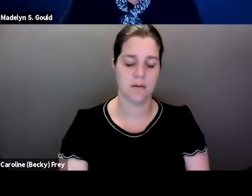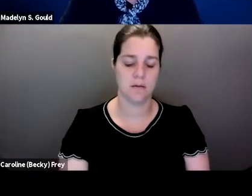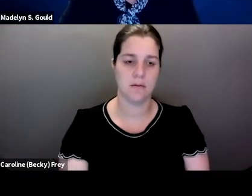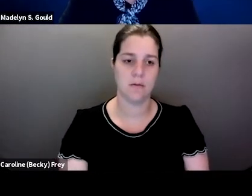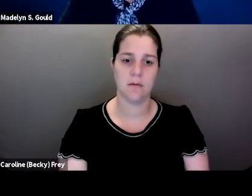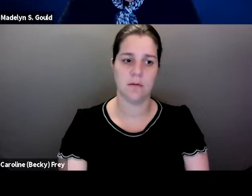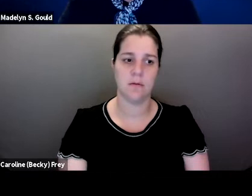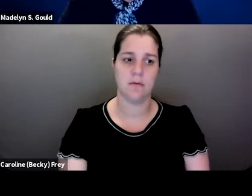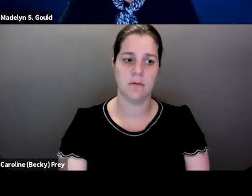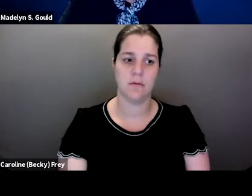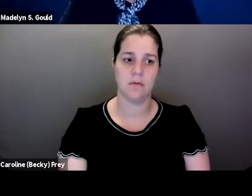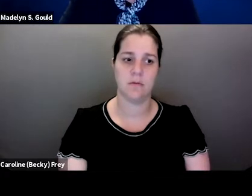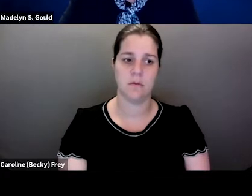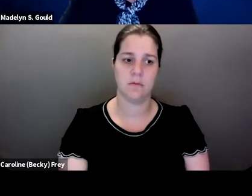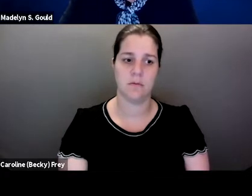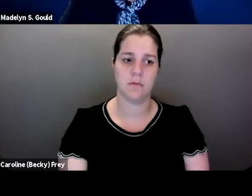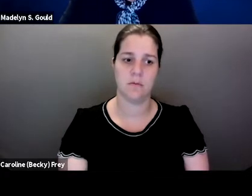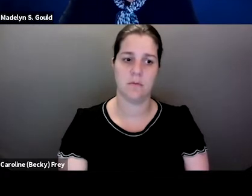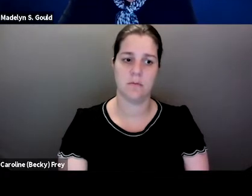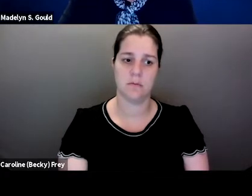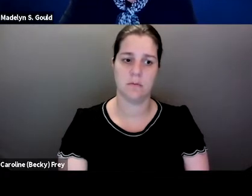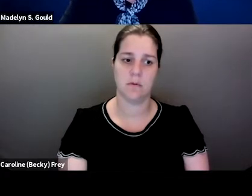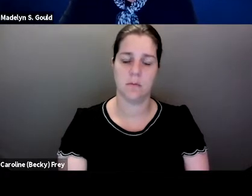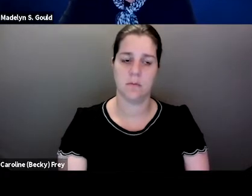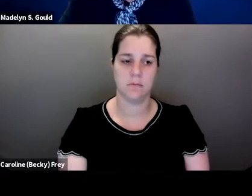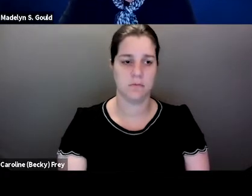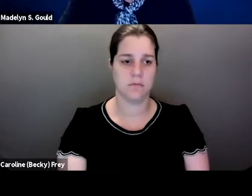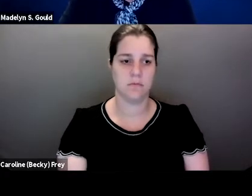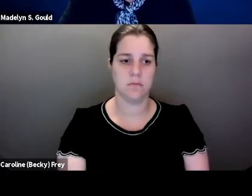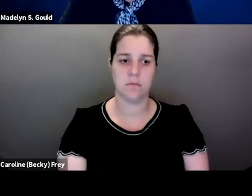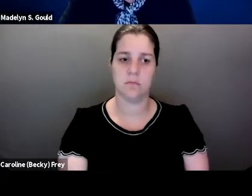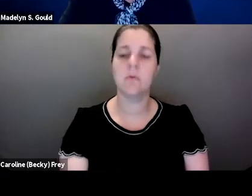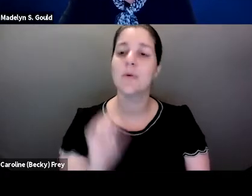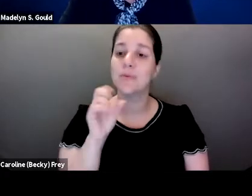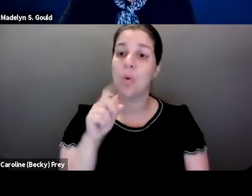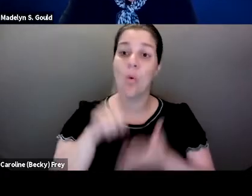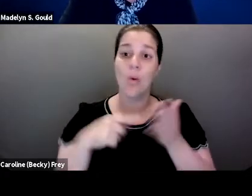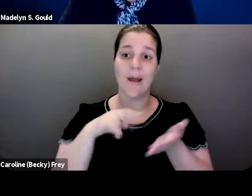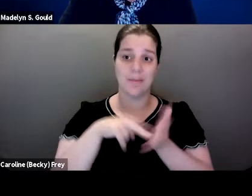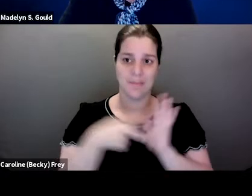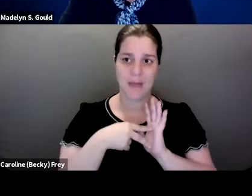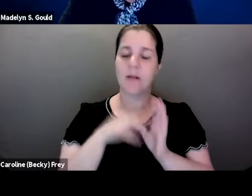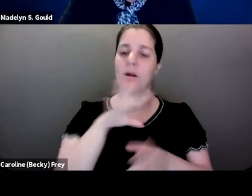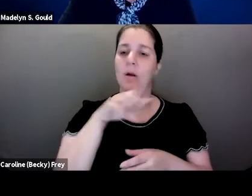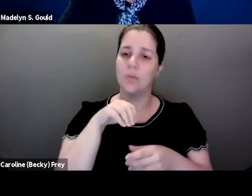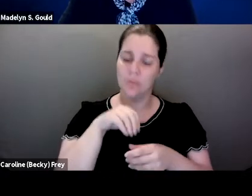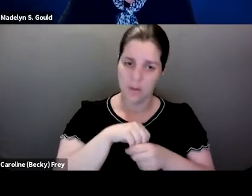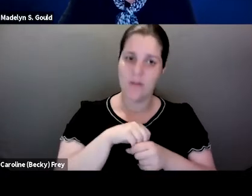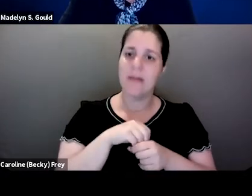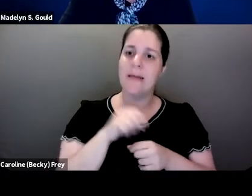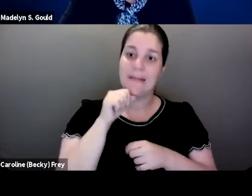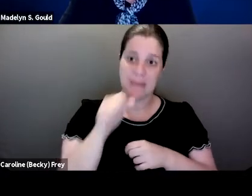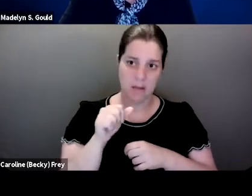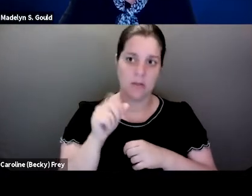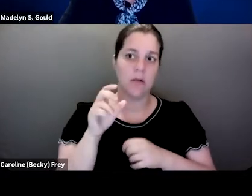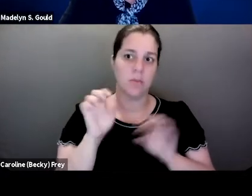And what I mean by the collaborative interventions not involving emergency services, they include helping the caller